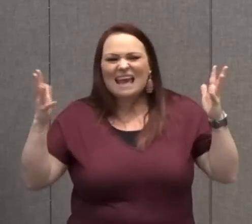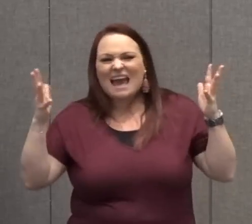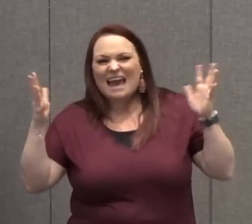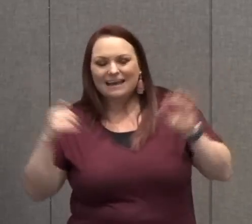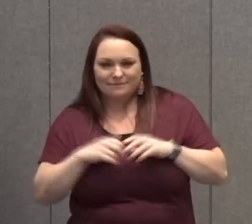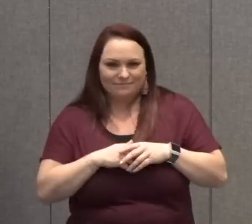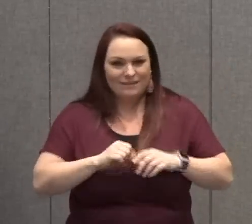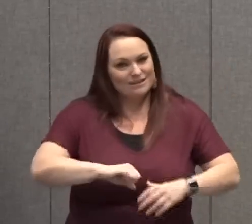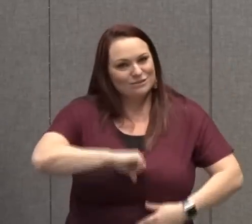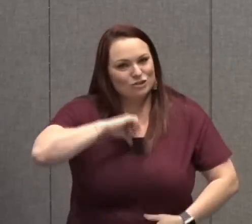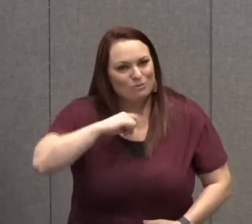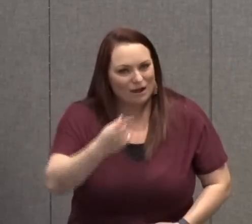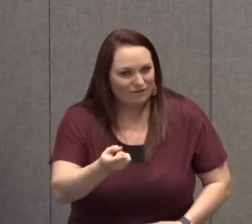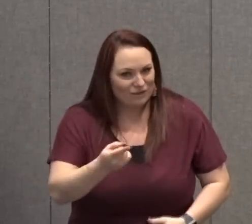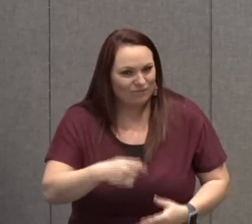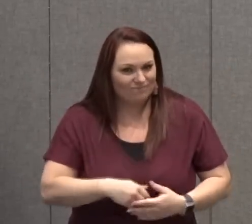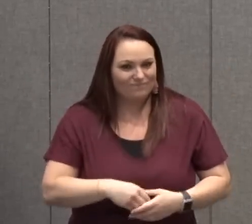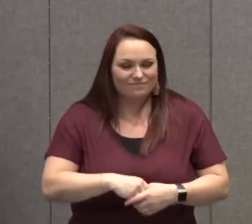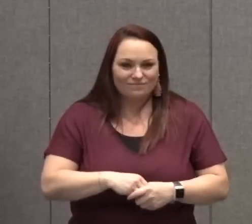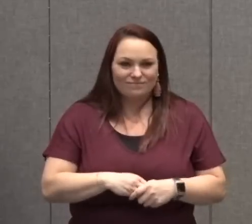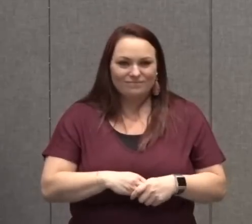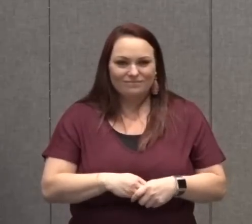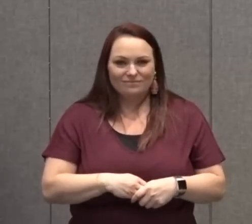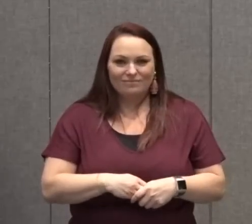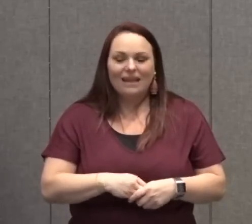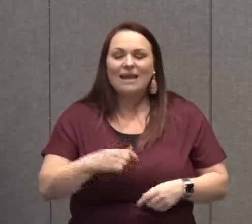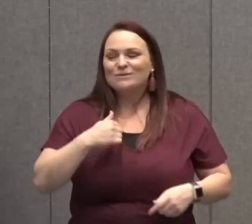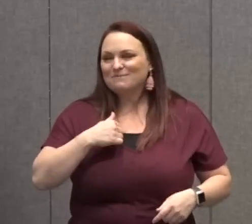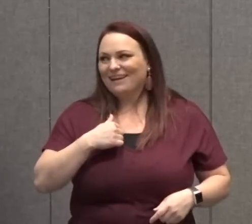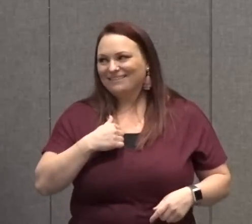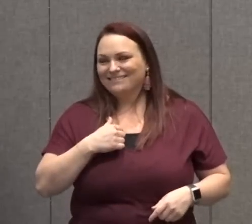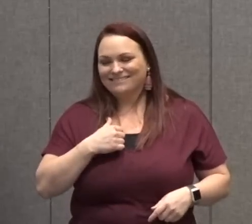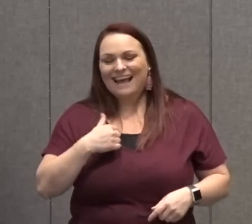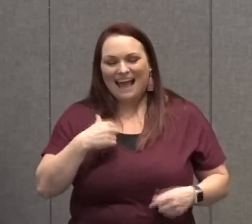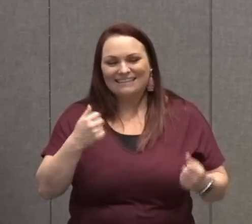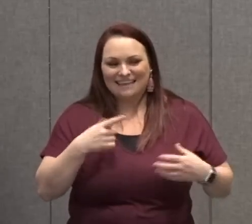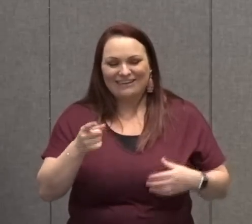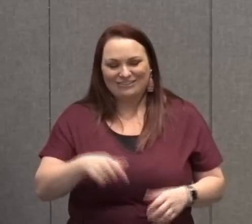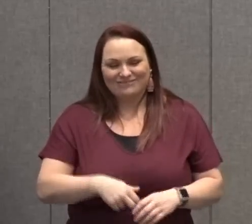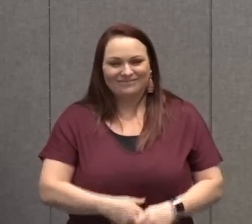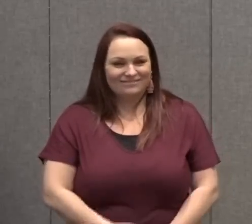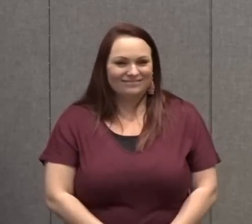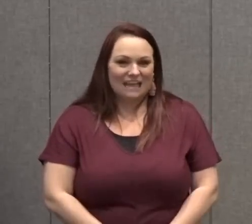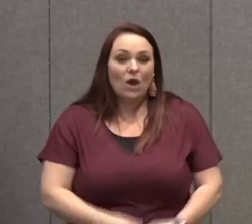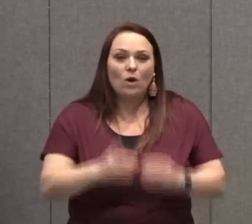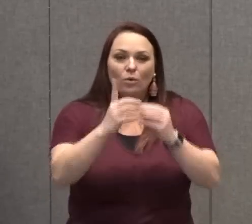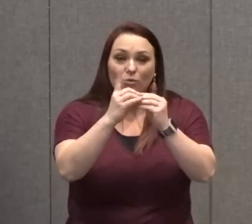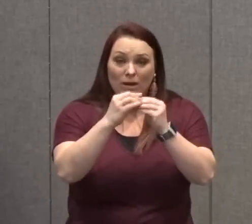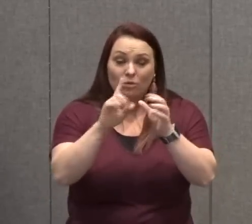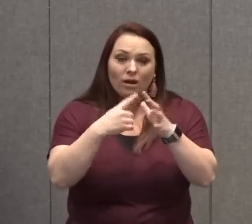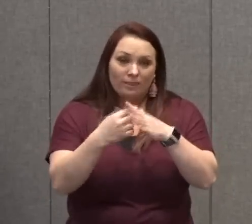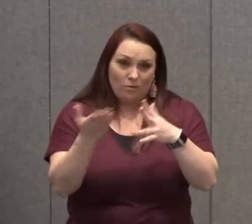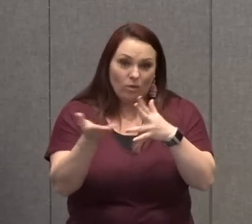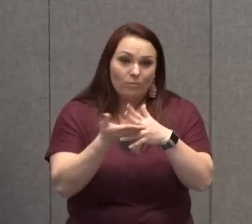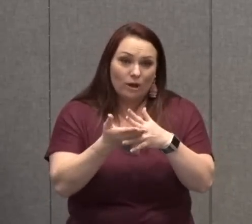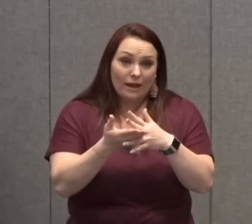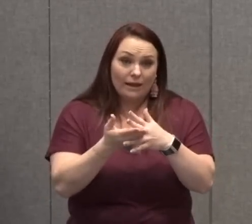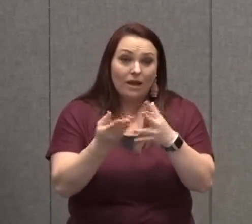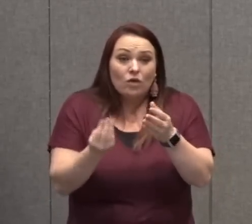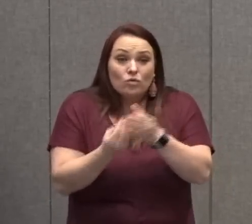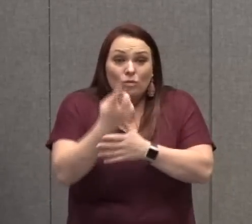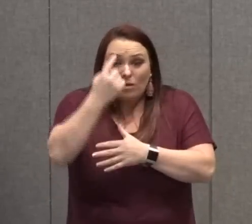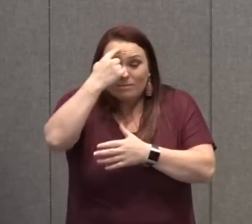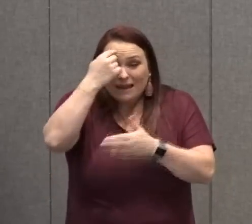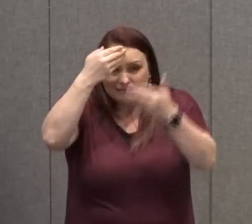so proud of you it was me whoo all right Ms. Garcia one more and then let's call it a break okay growth mindset